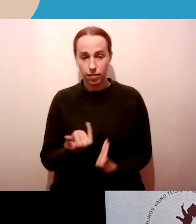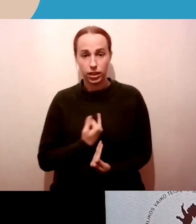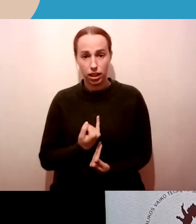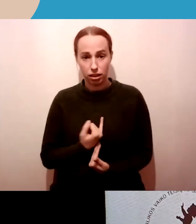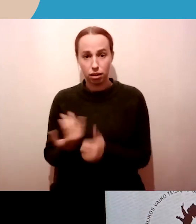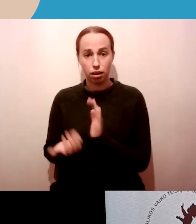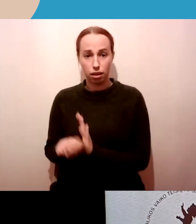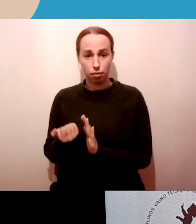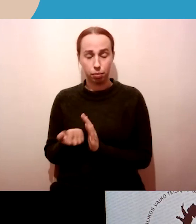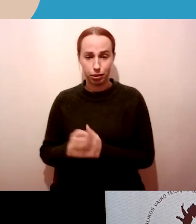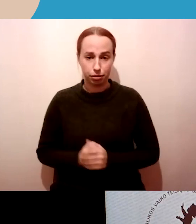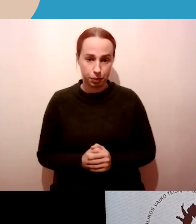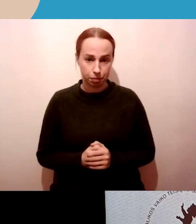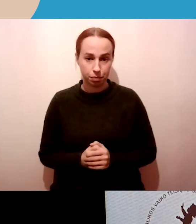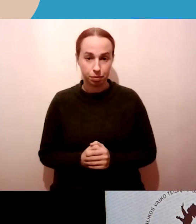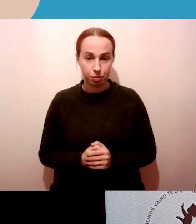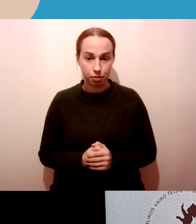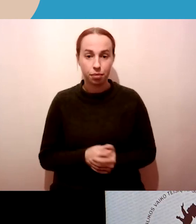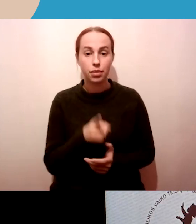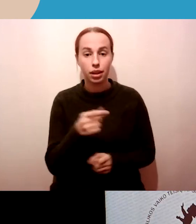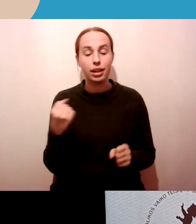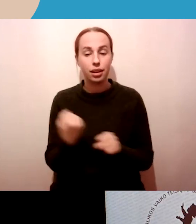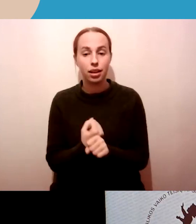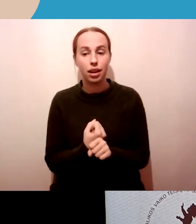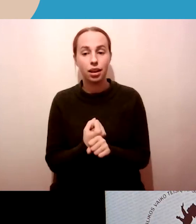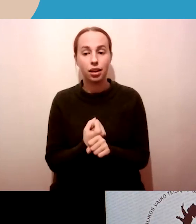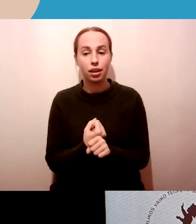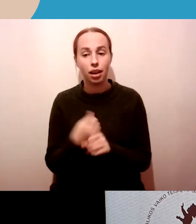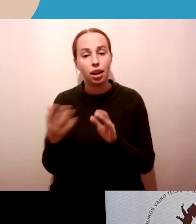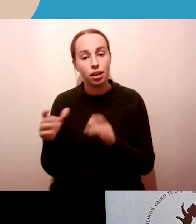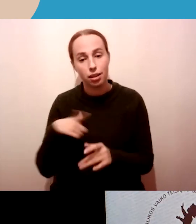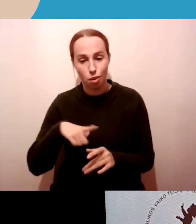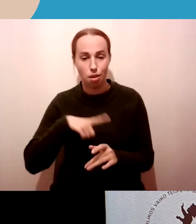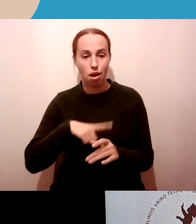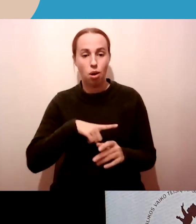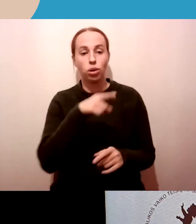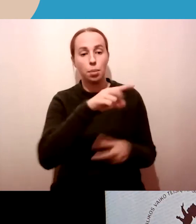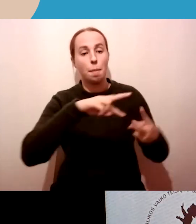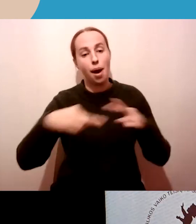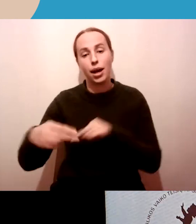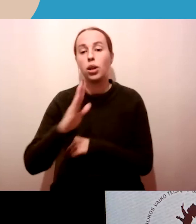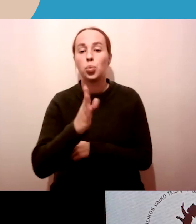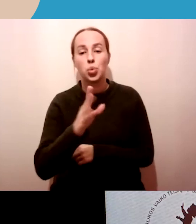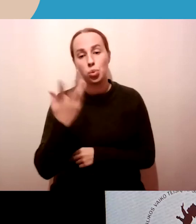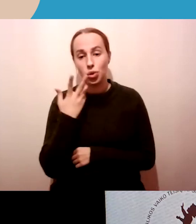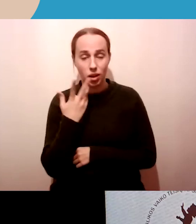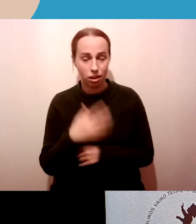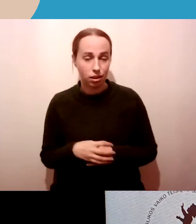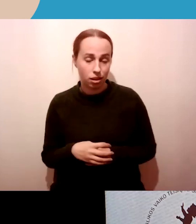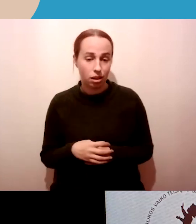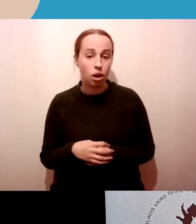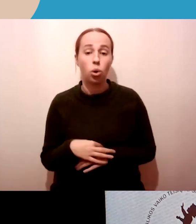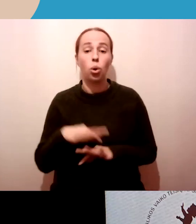sort them out, but rather help them to be themselves, to be authentic. And